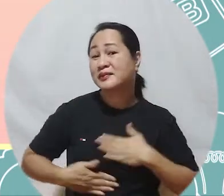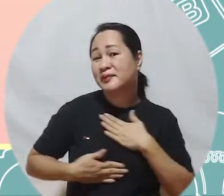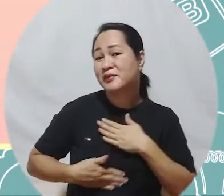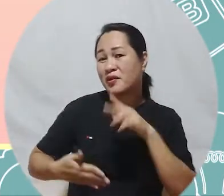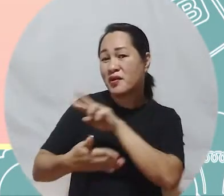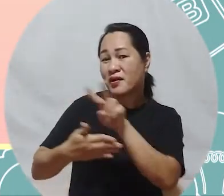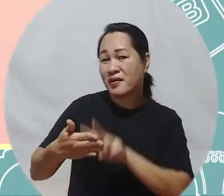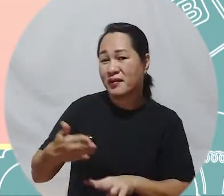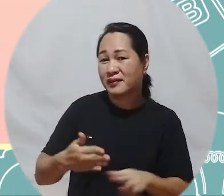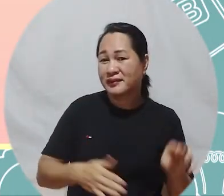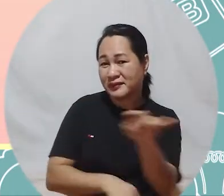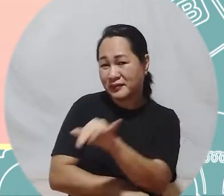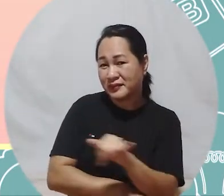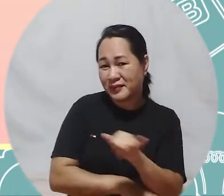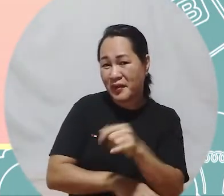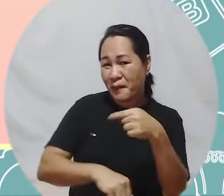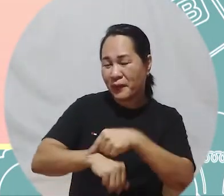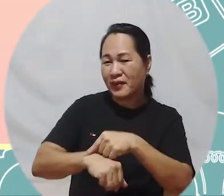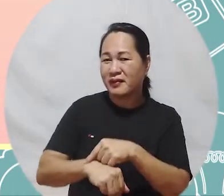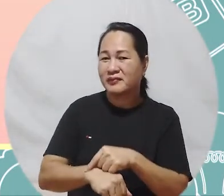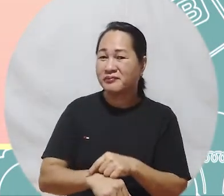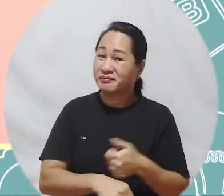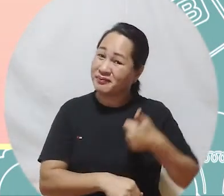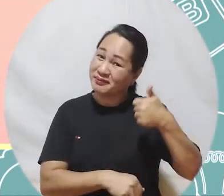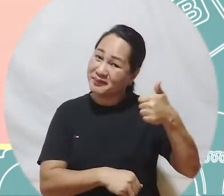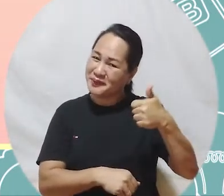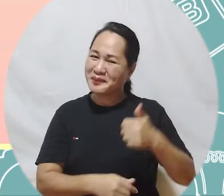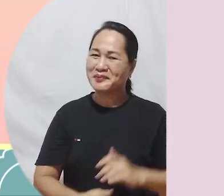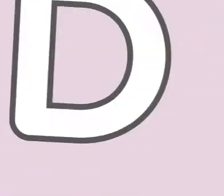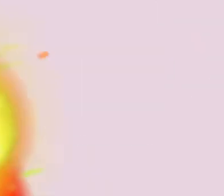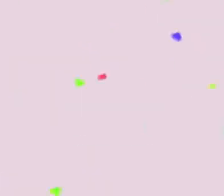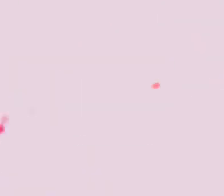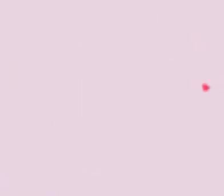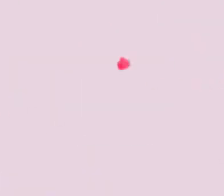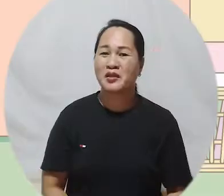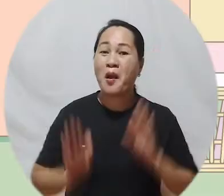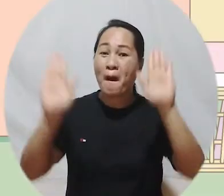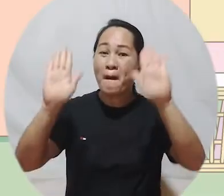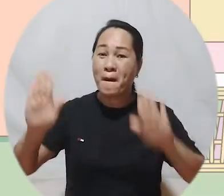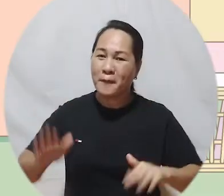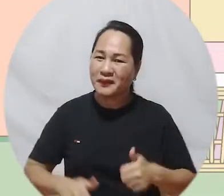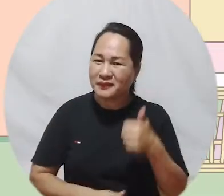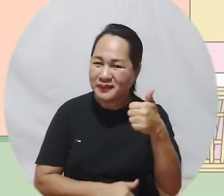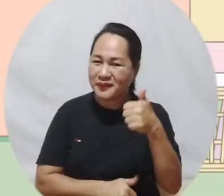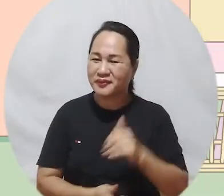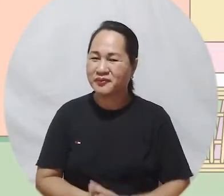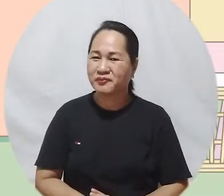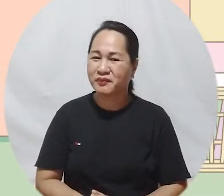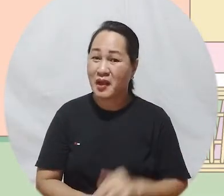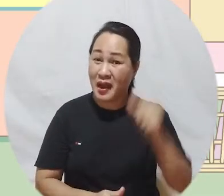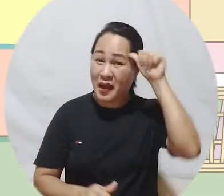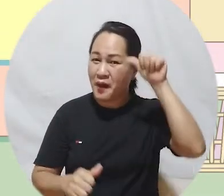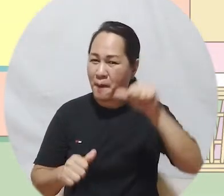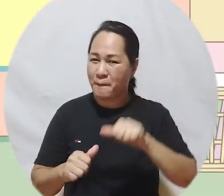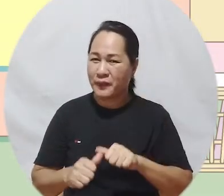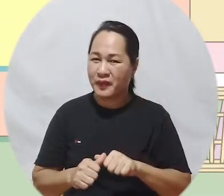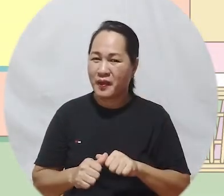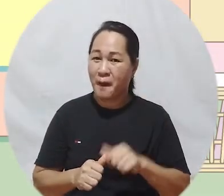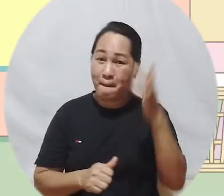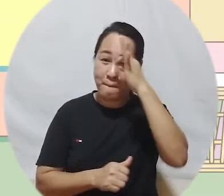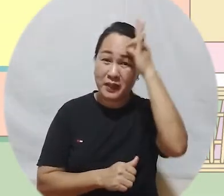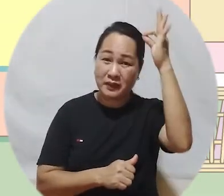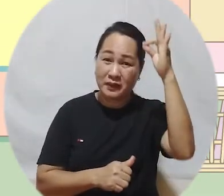entertain readers at the same time. Great, aren't they? Awesome job, kids! Just